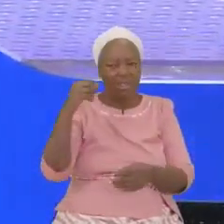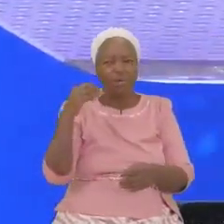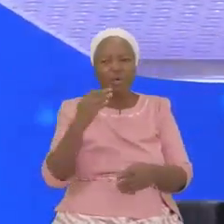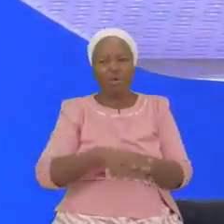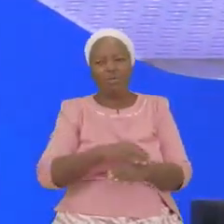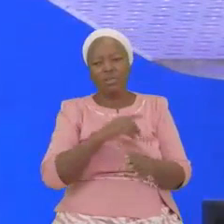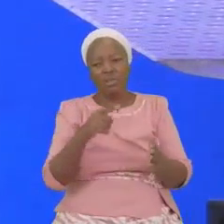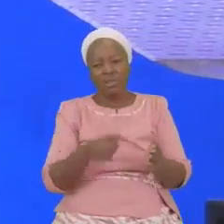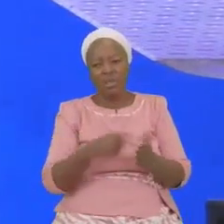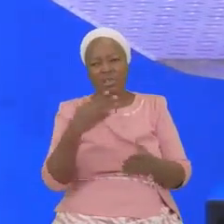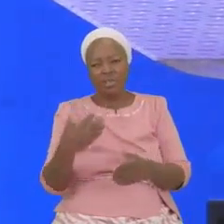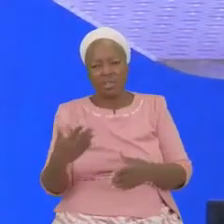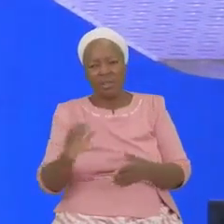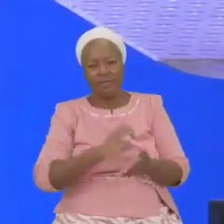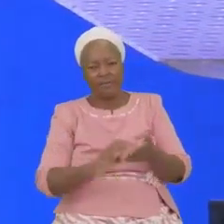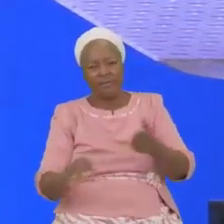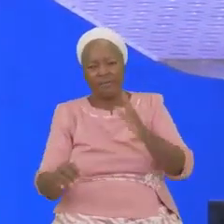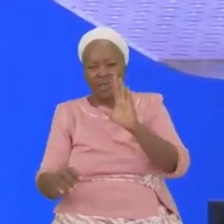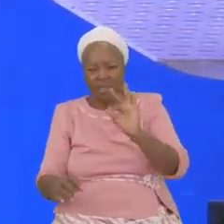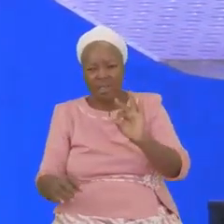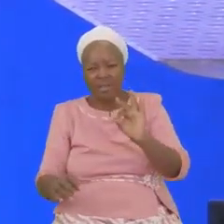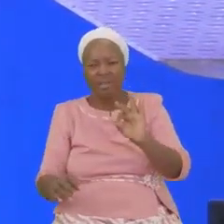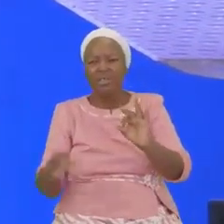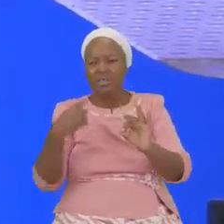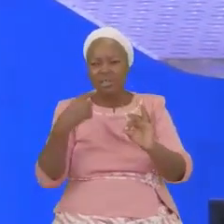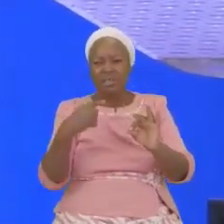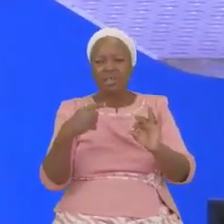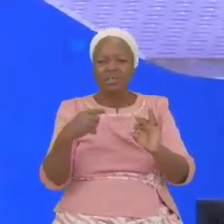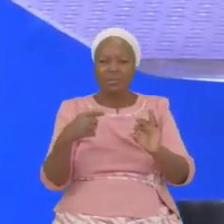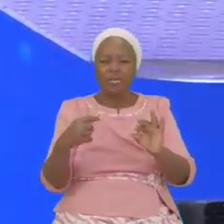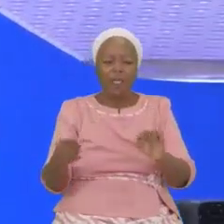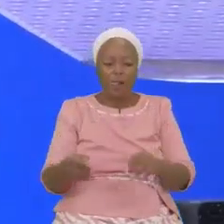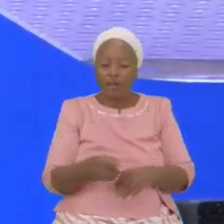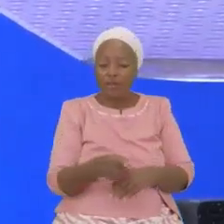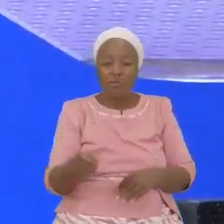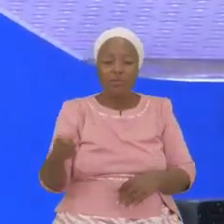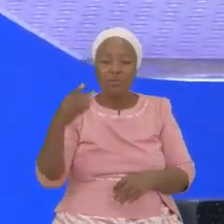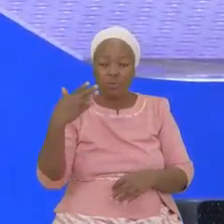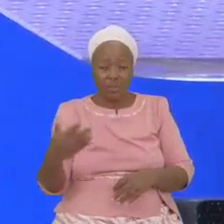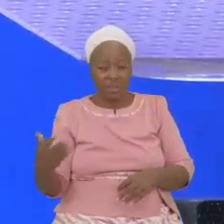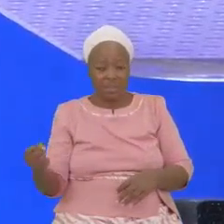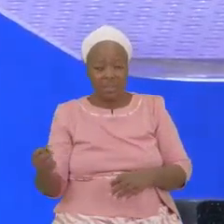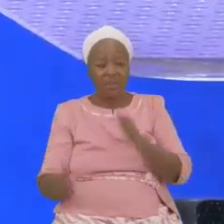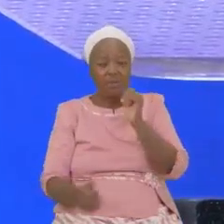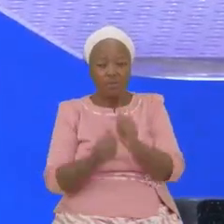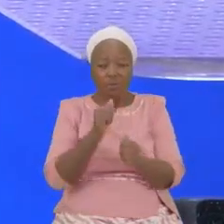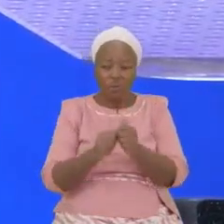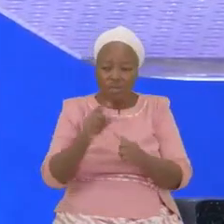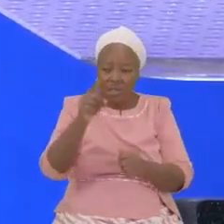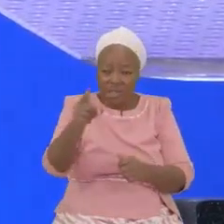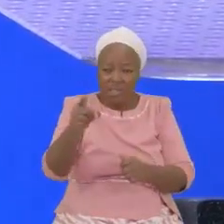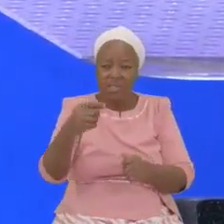In verse 9, it says, those things which ye have both learned